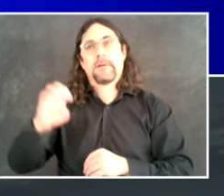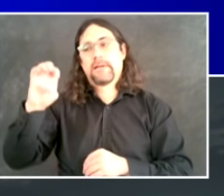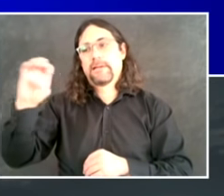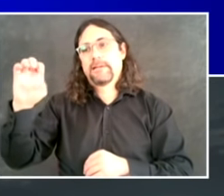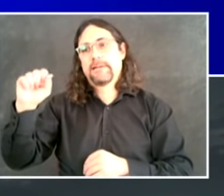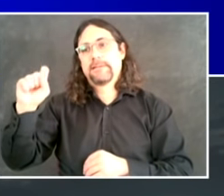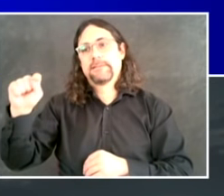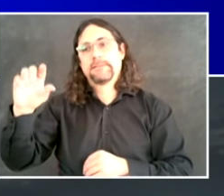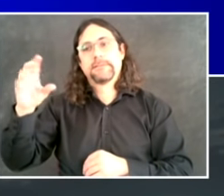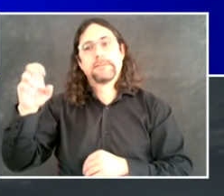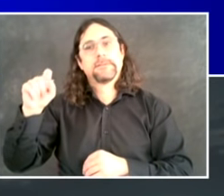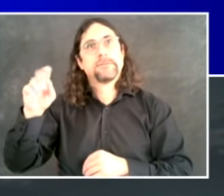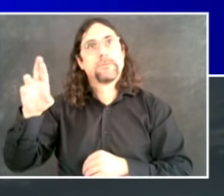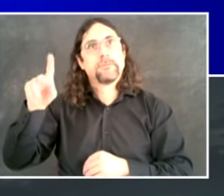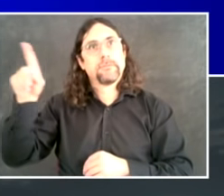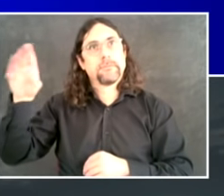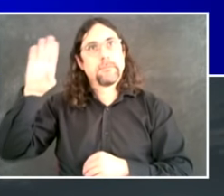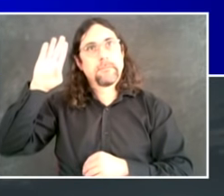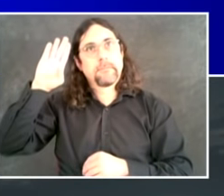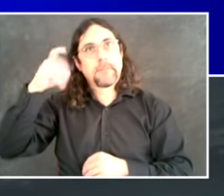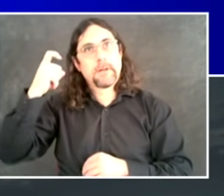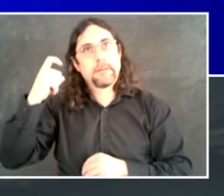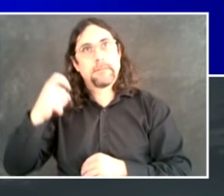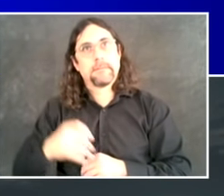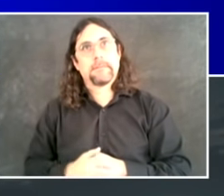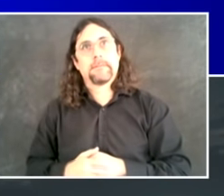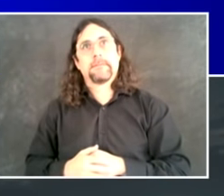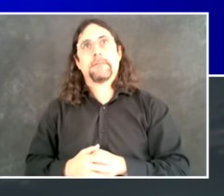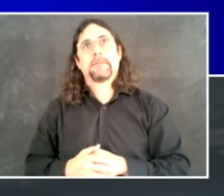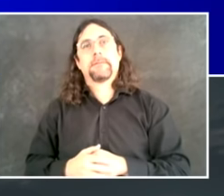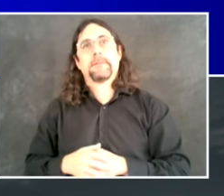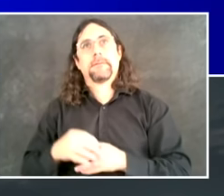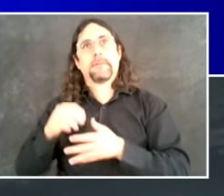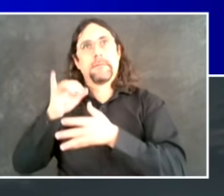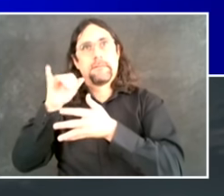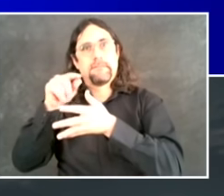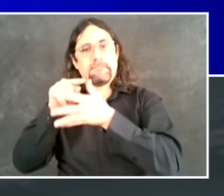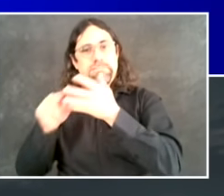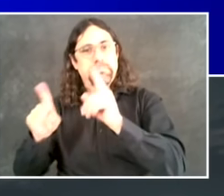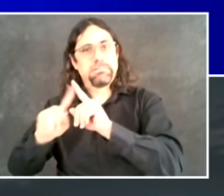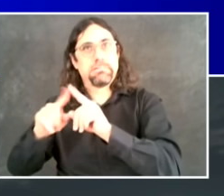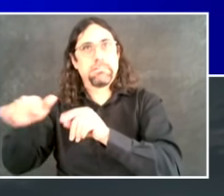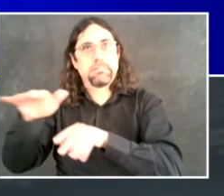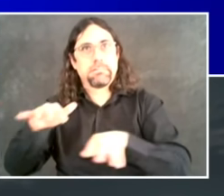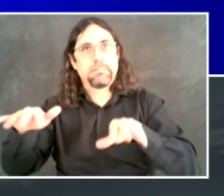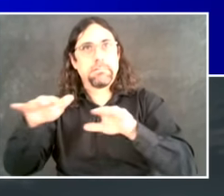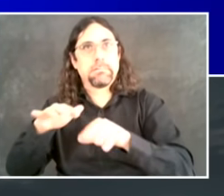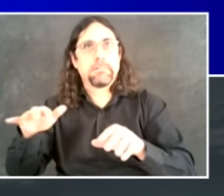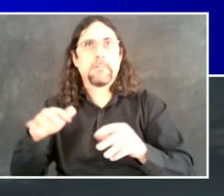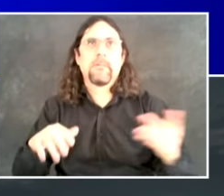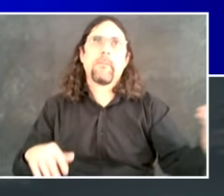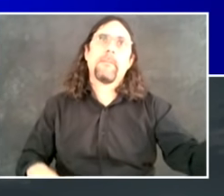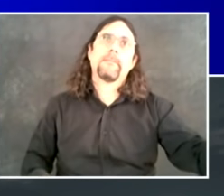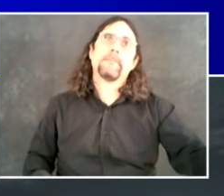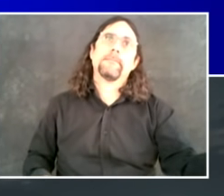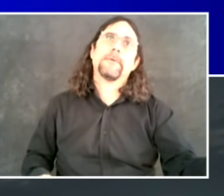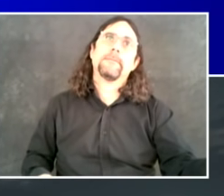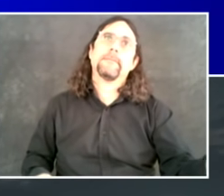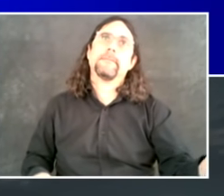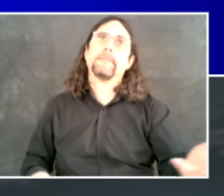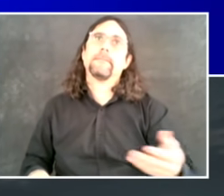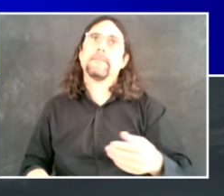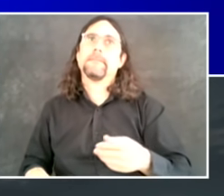least 1,000 meals a day. We've put out a request. It's online right now. Anybody from a